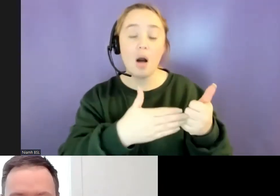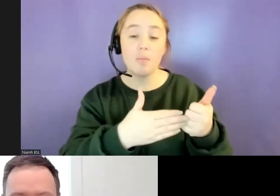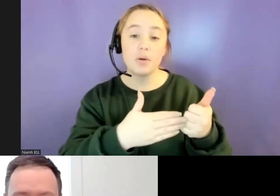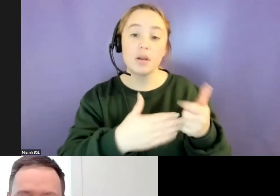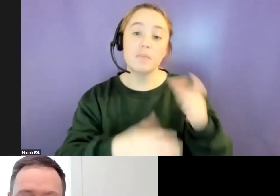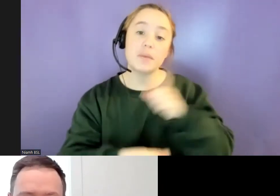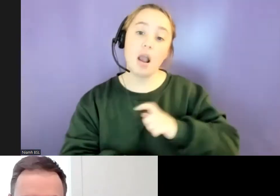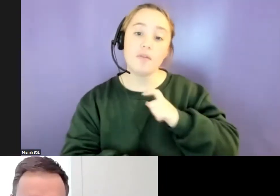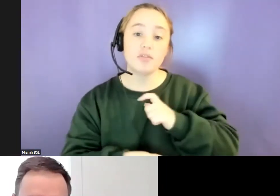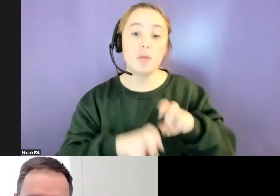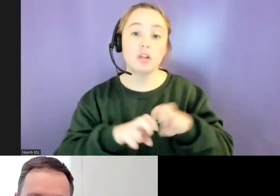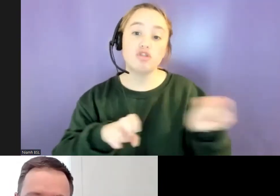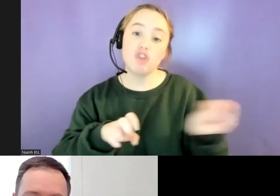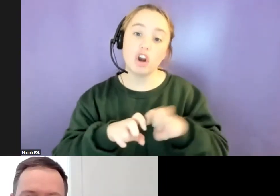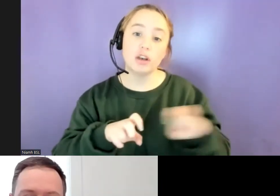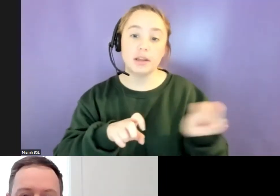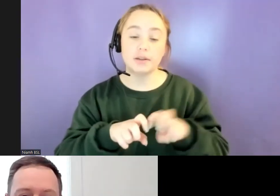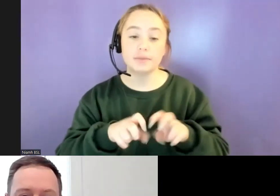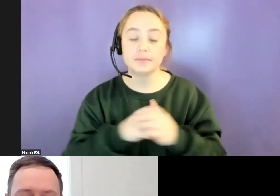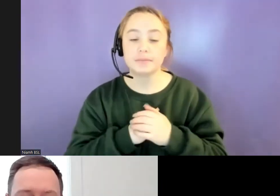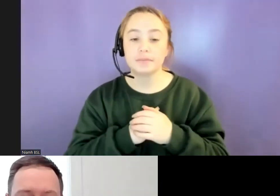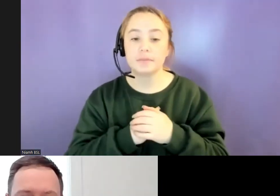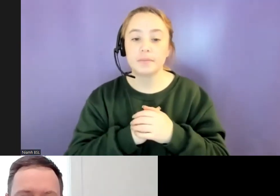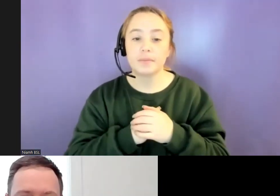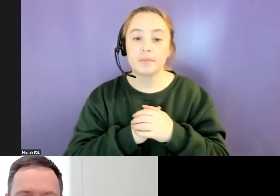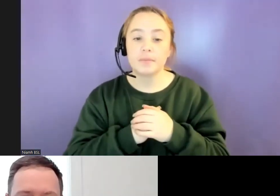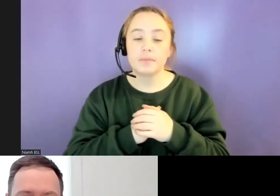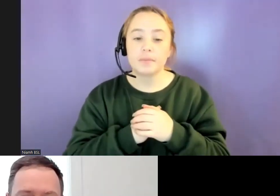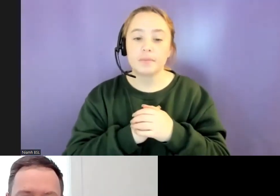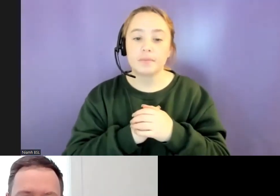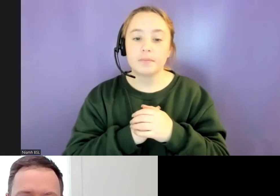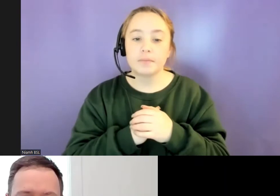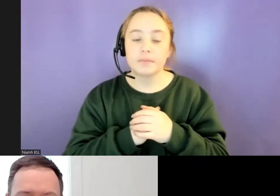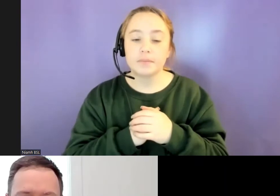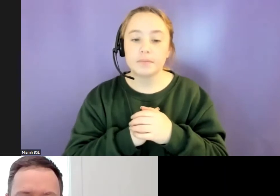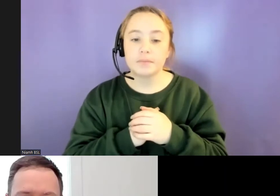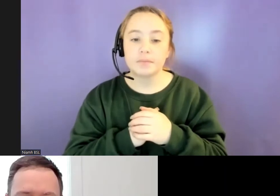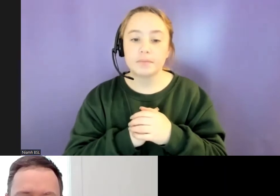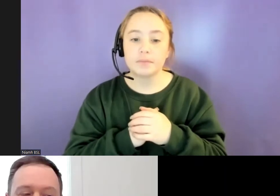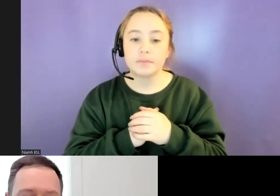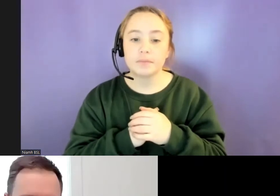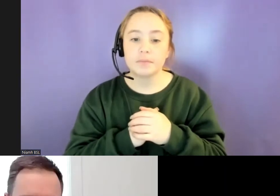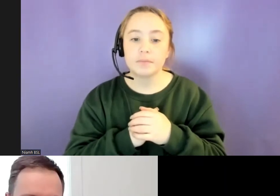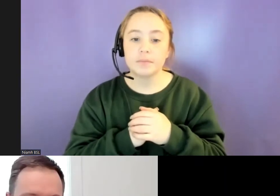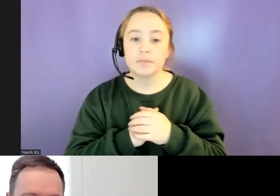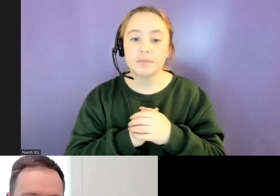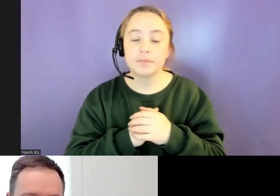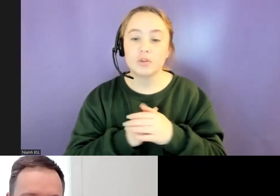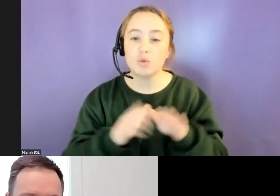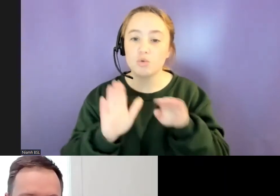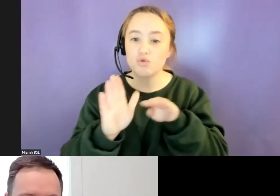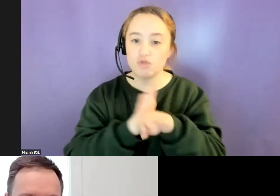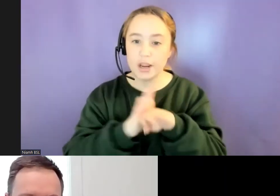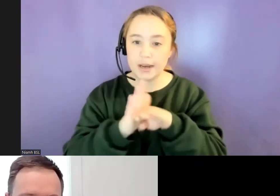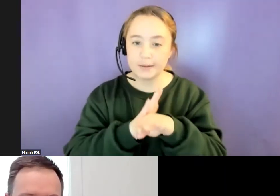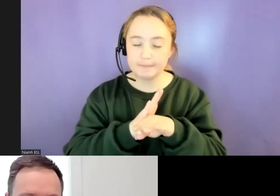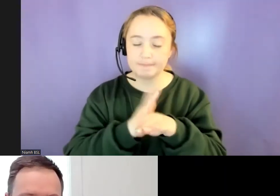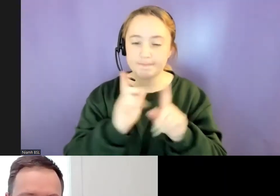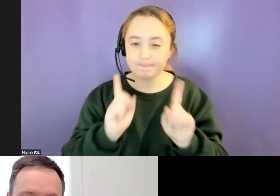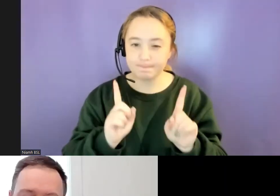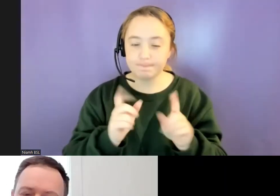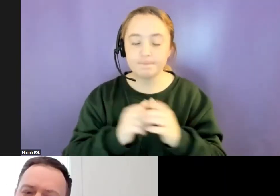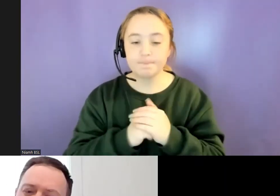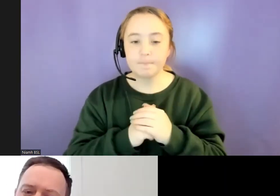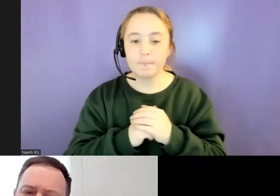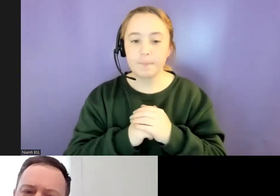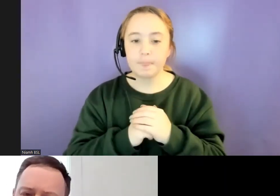may be travelling to. In terms of how we train. It's